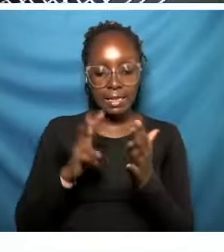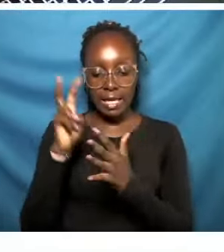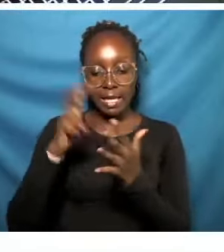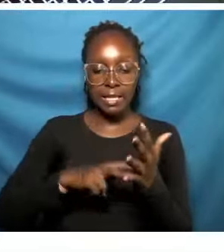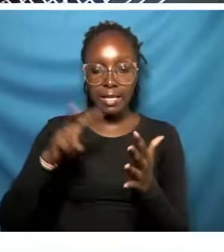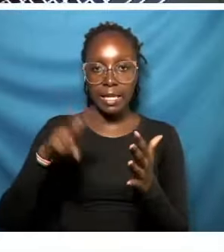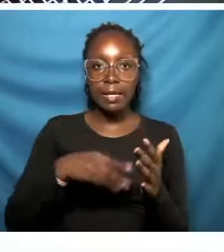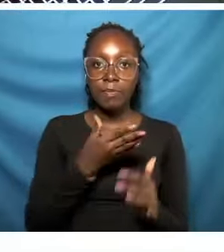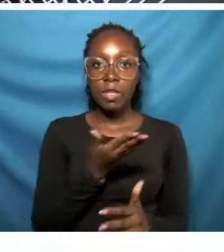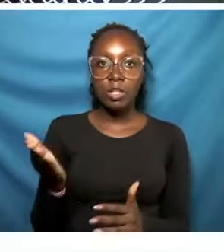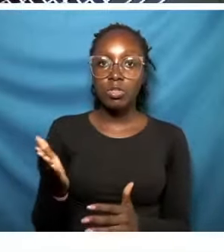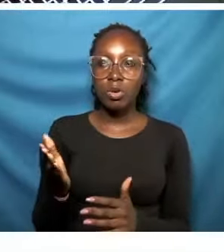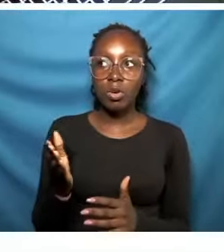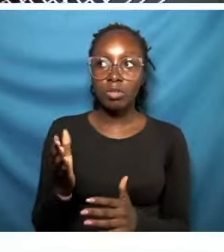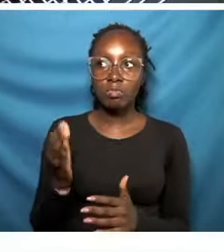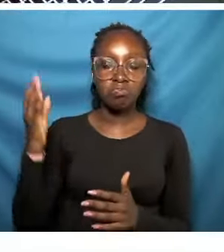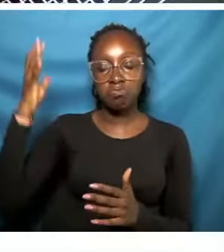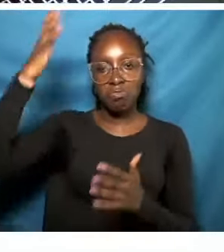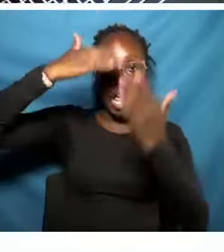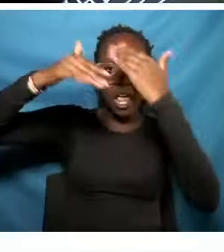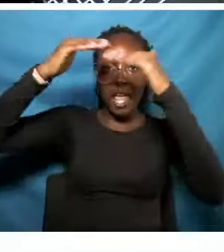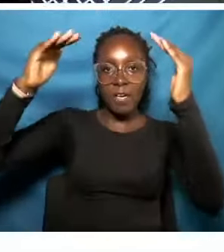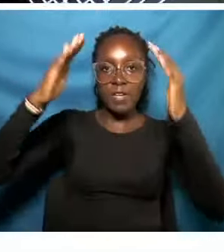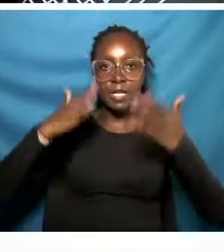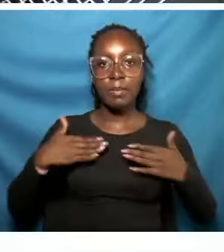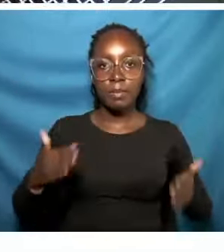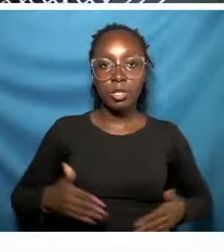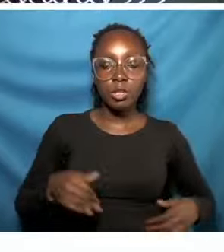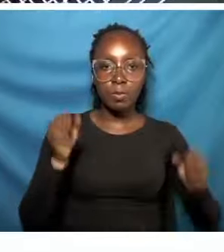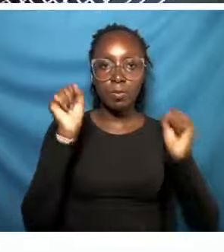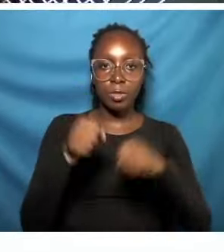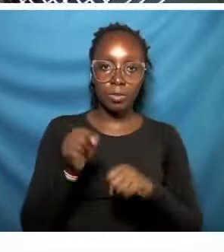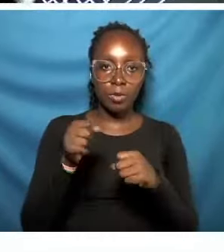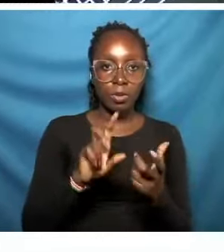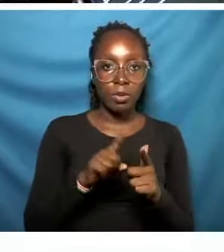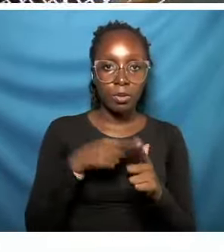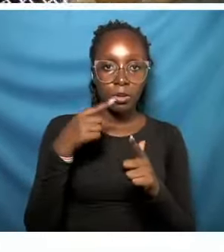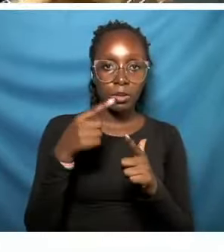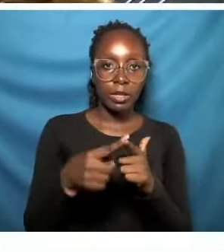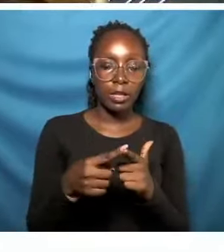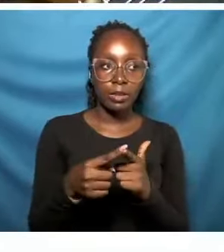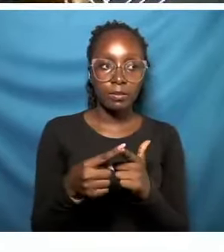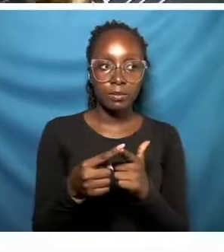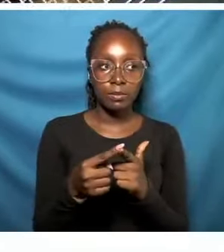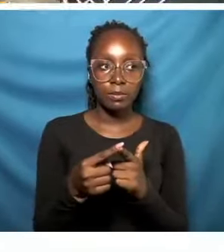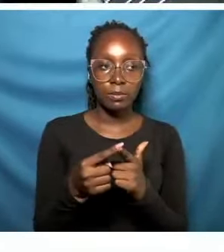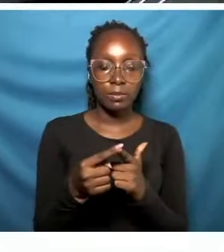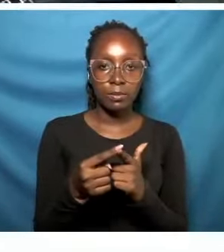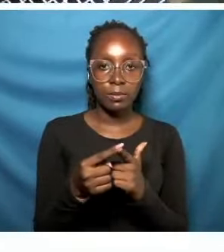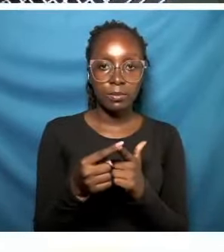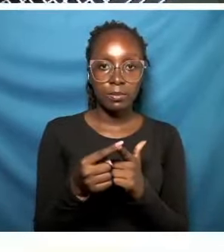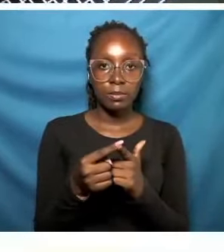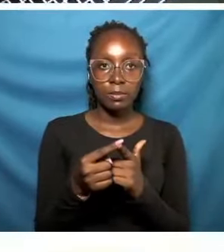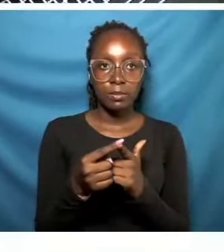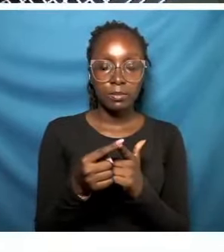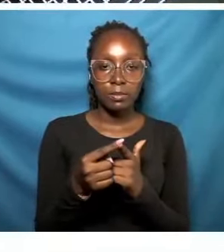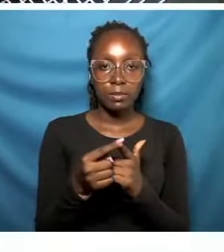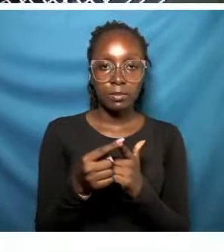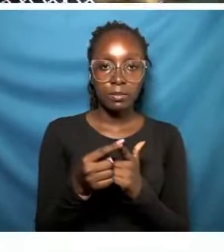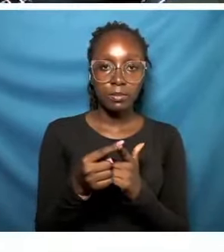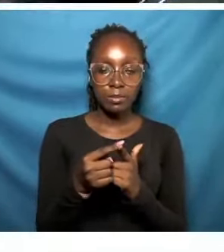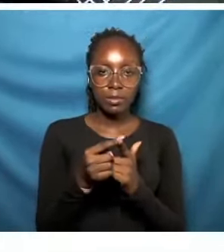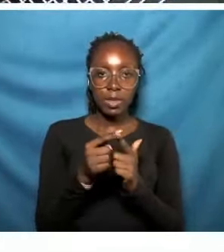celestial beings, bodies, we are able then to locate the patterns of our